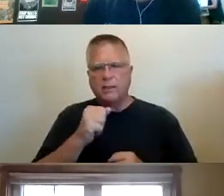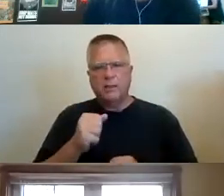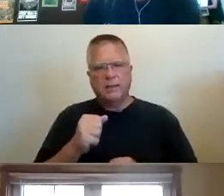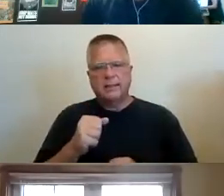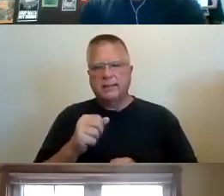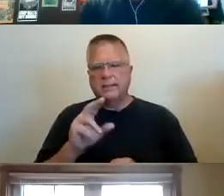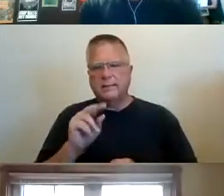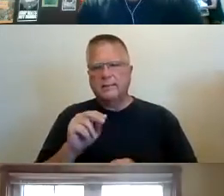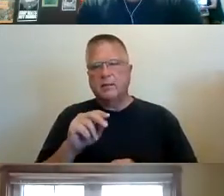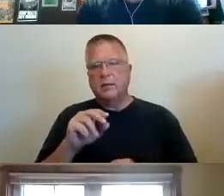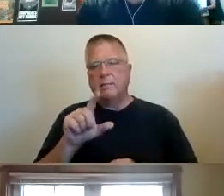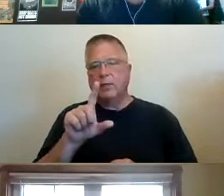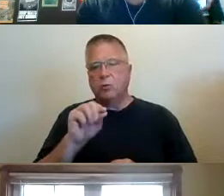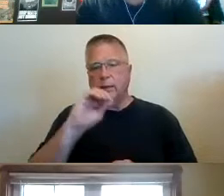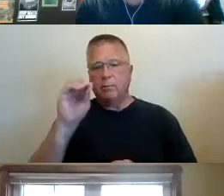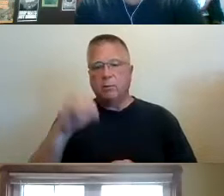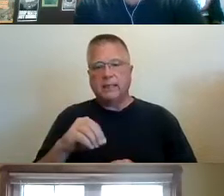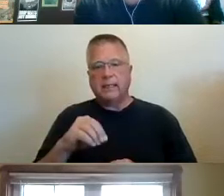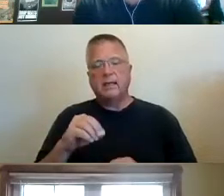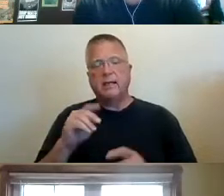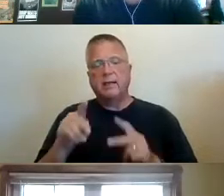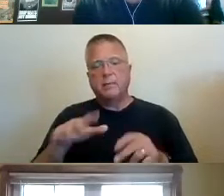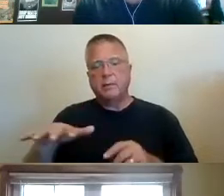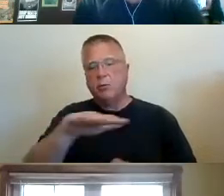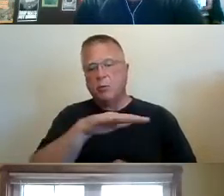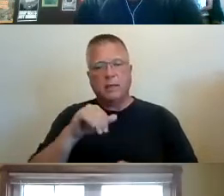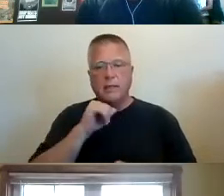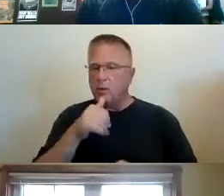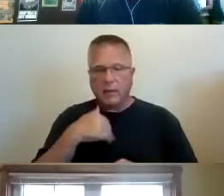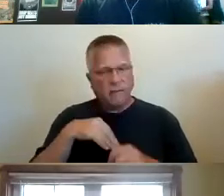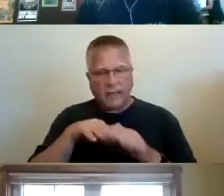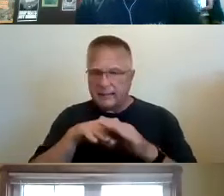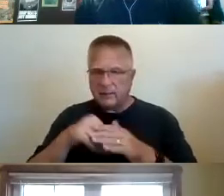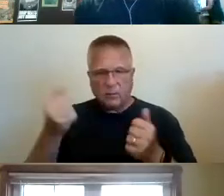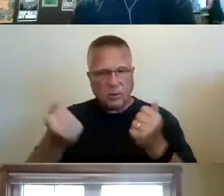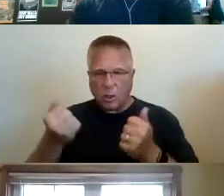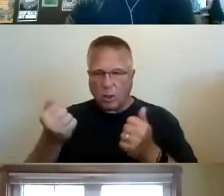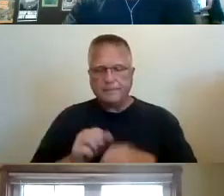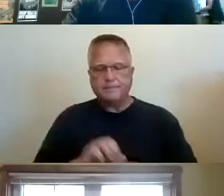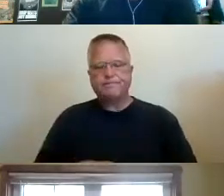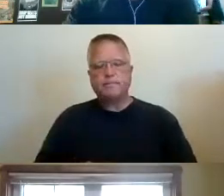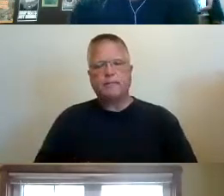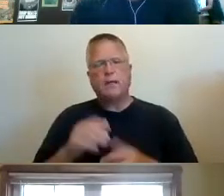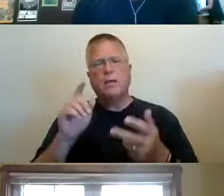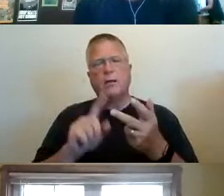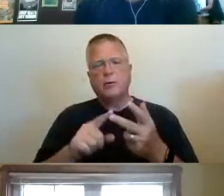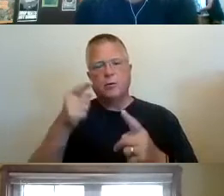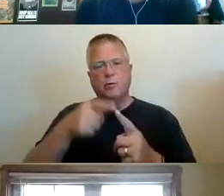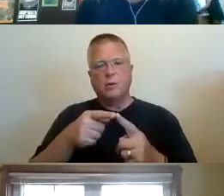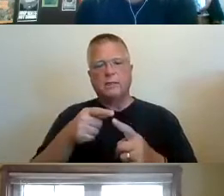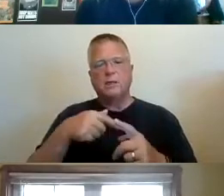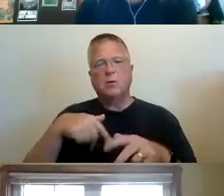of our households, in fact, do not have access to an automobile. Our third goal is that walking, rolling, and biking